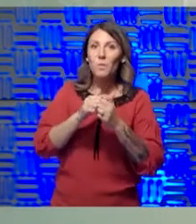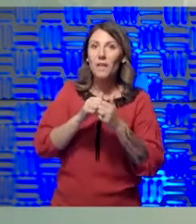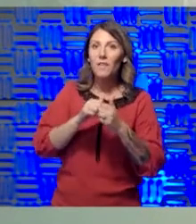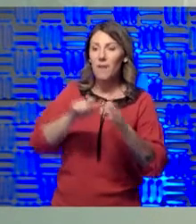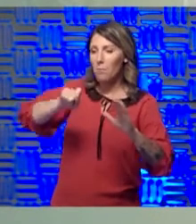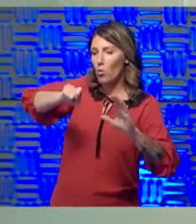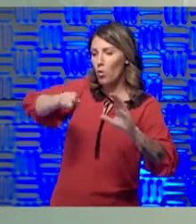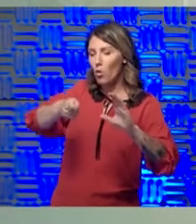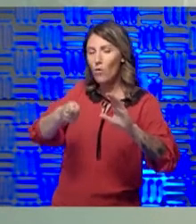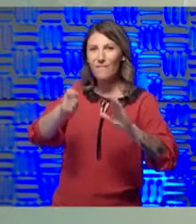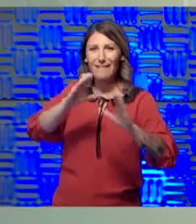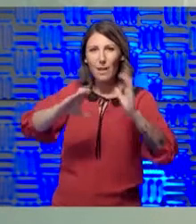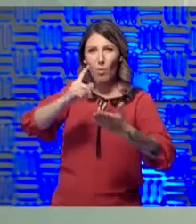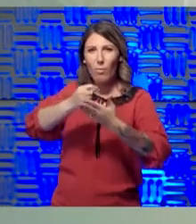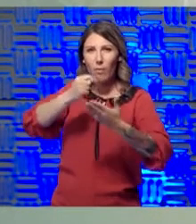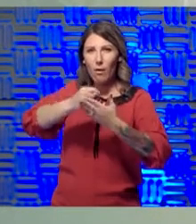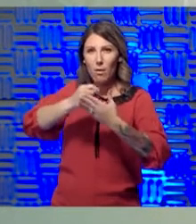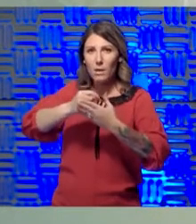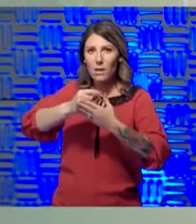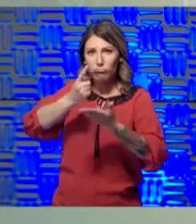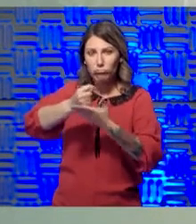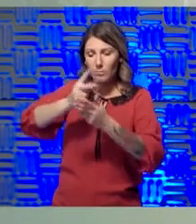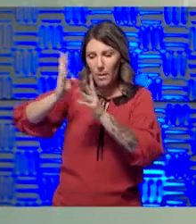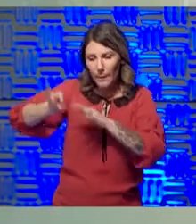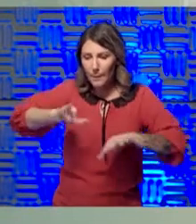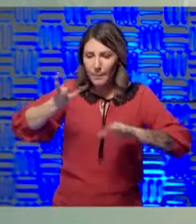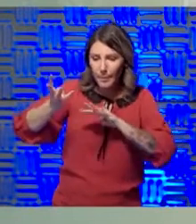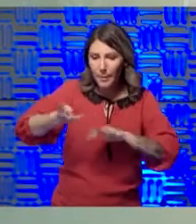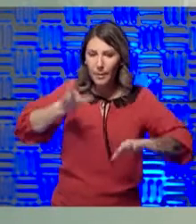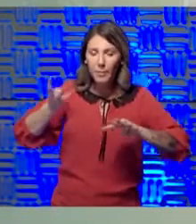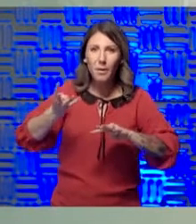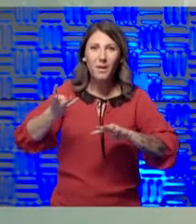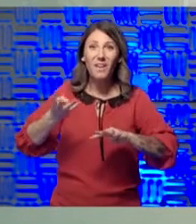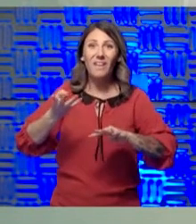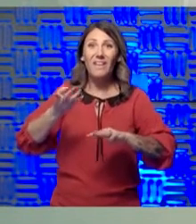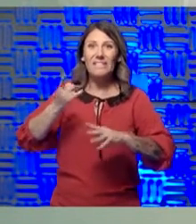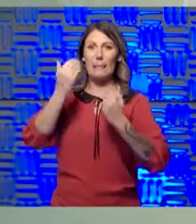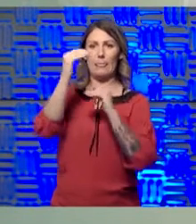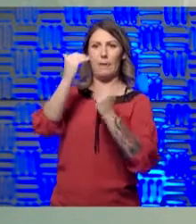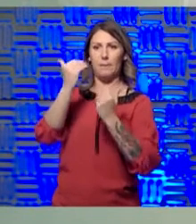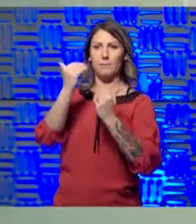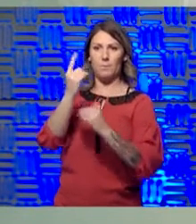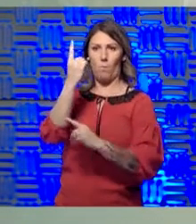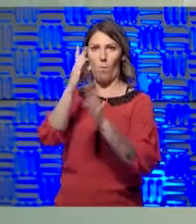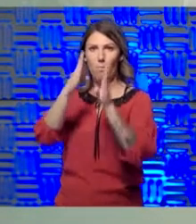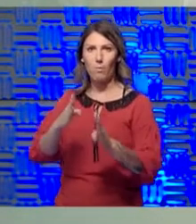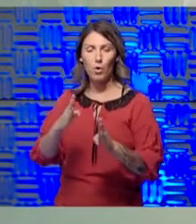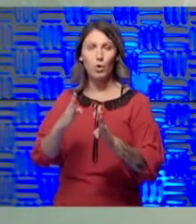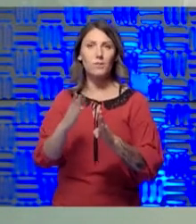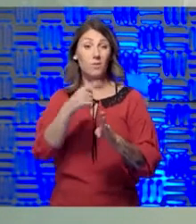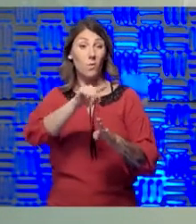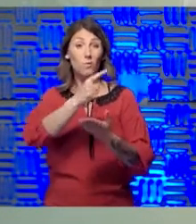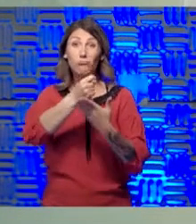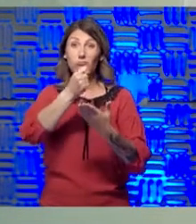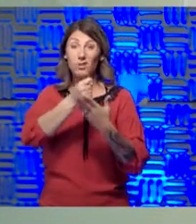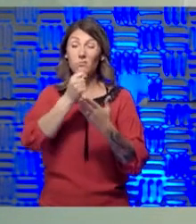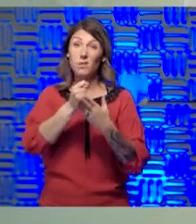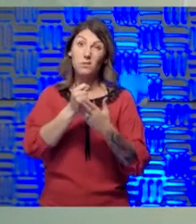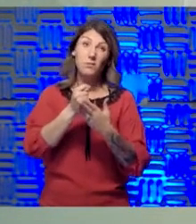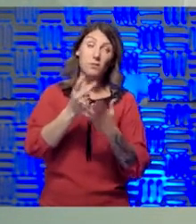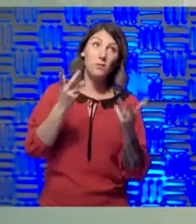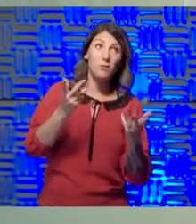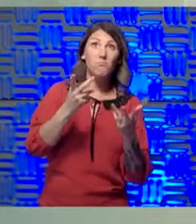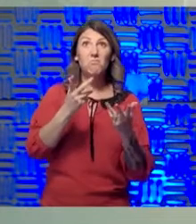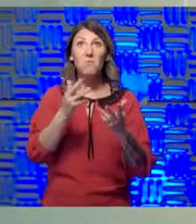to the minimal risk of interfacing with another person during those treatments. These treatments, again, classically radiation treatments